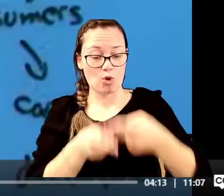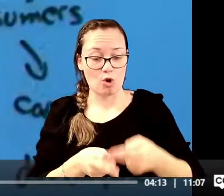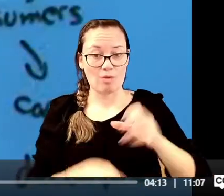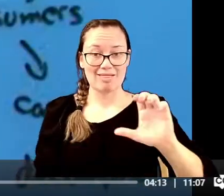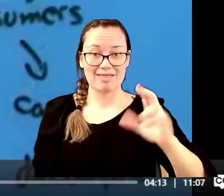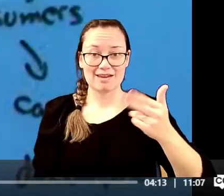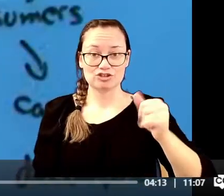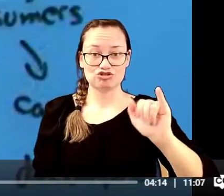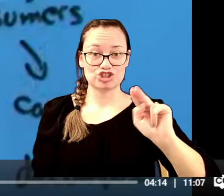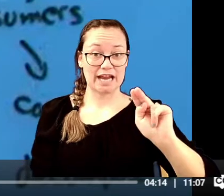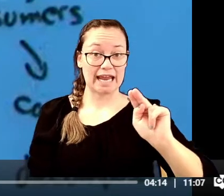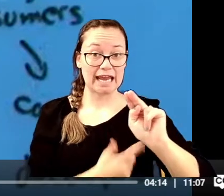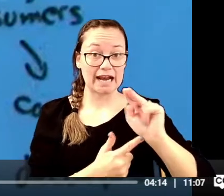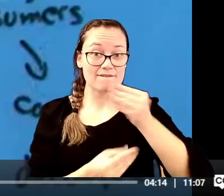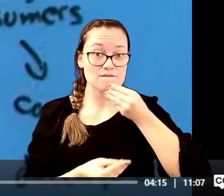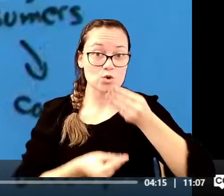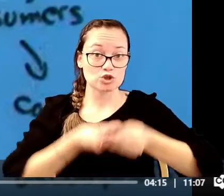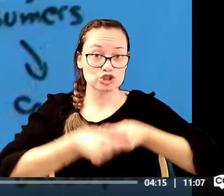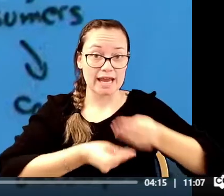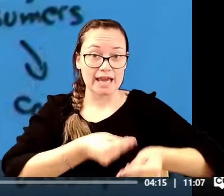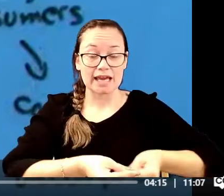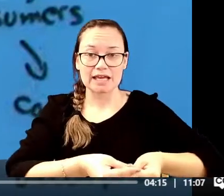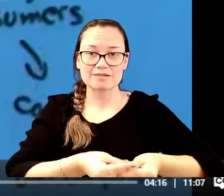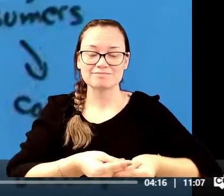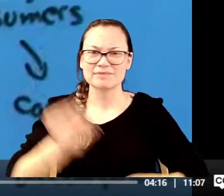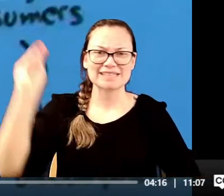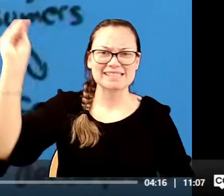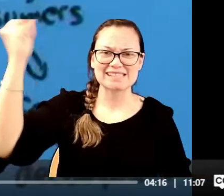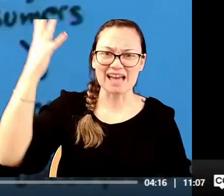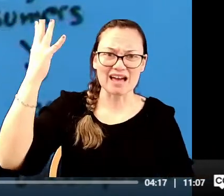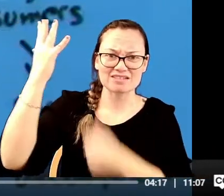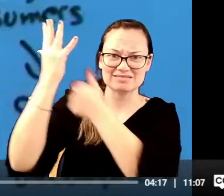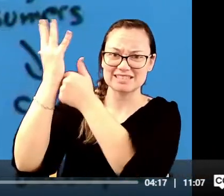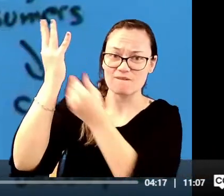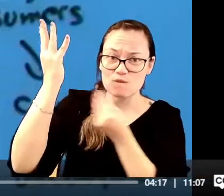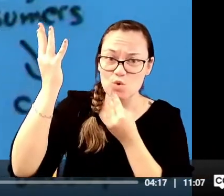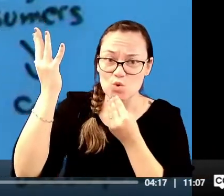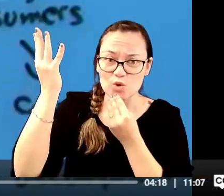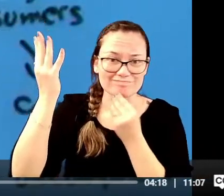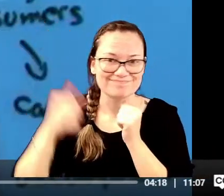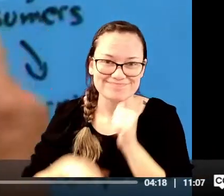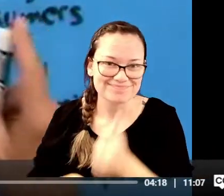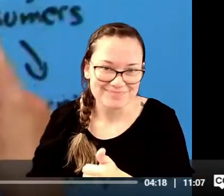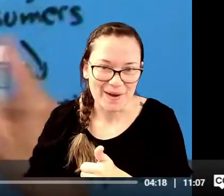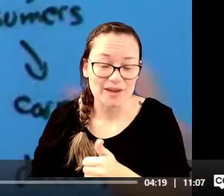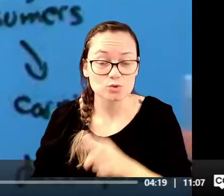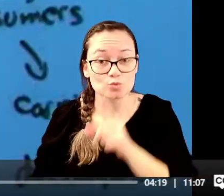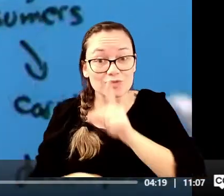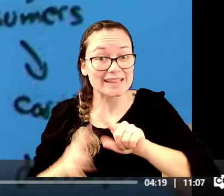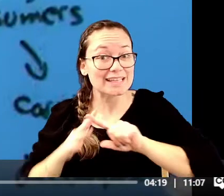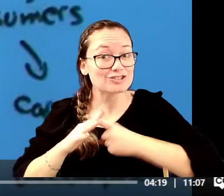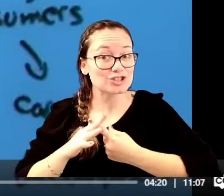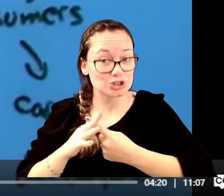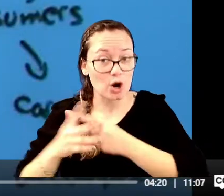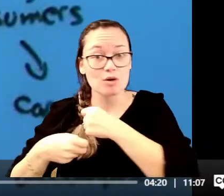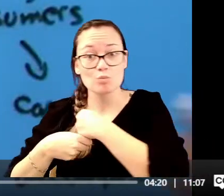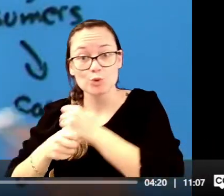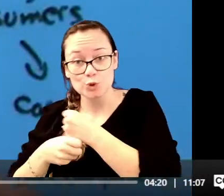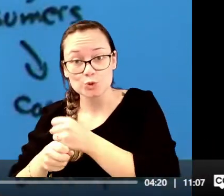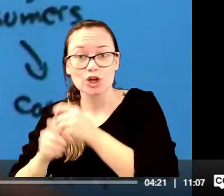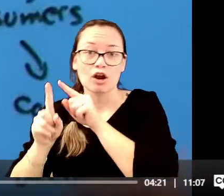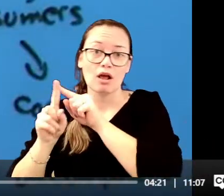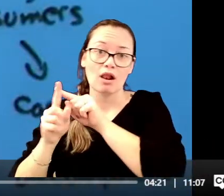because sun is not necessarily food, right? So we're just going to be talking about the movement from a producer to a primary consumer to a